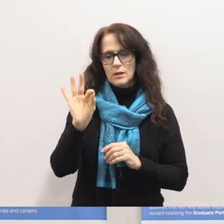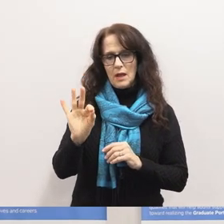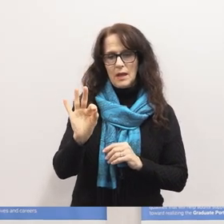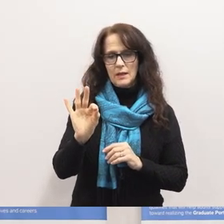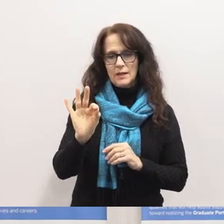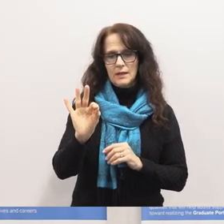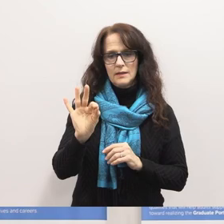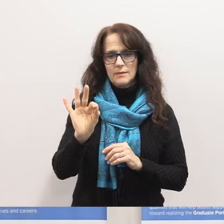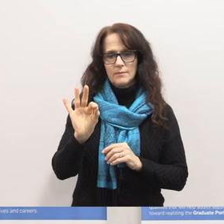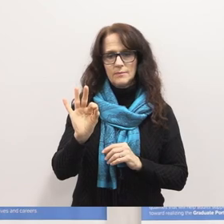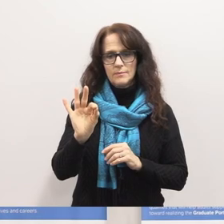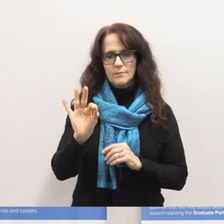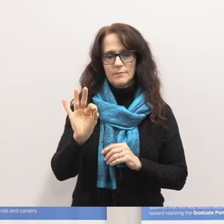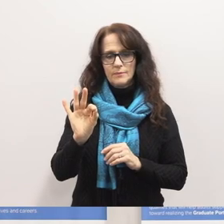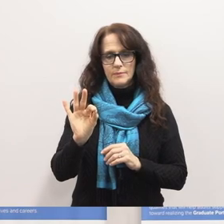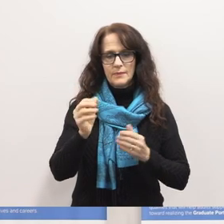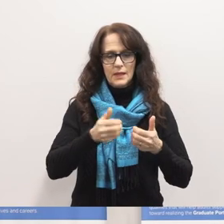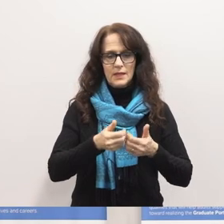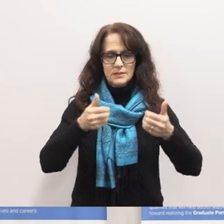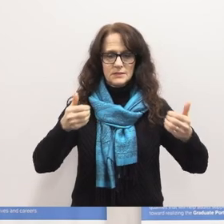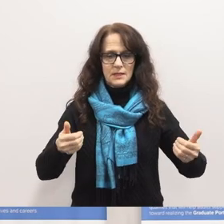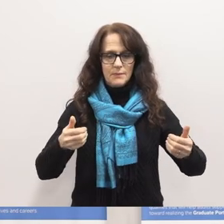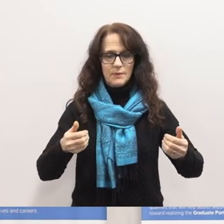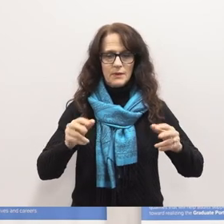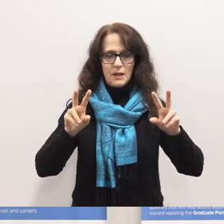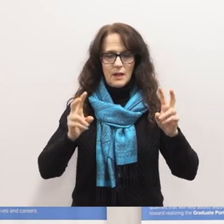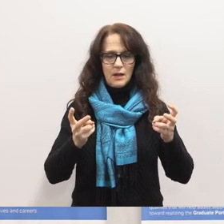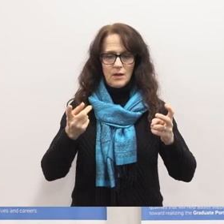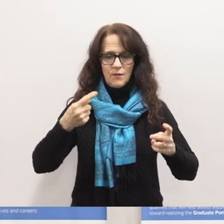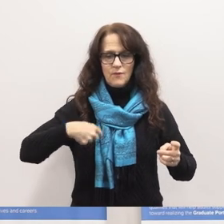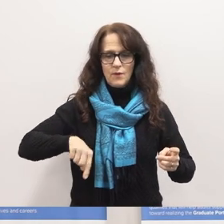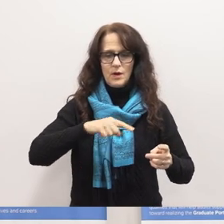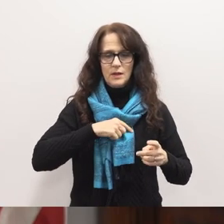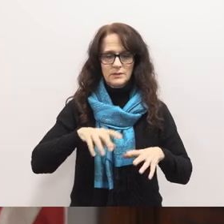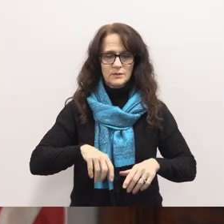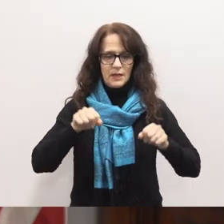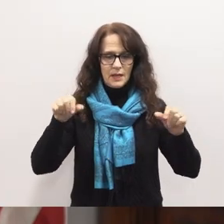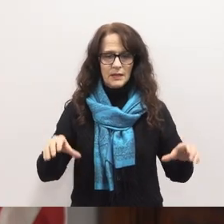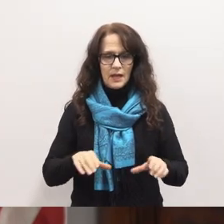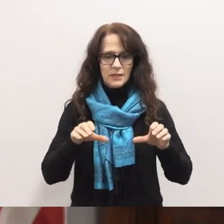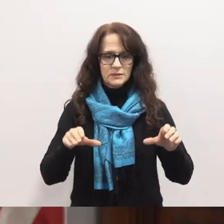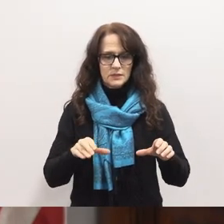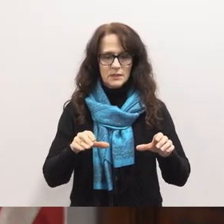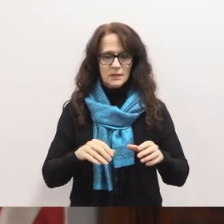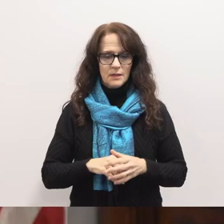14.9 as a separate item for us to take action on.